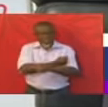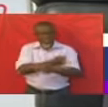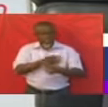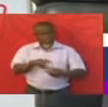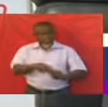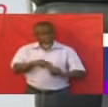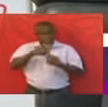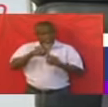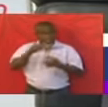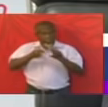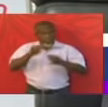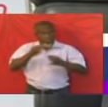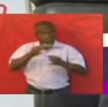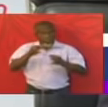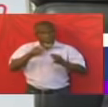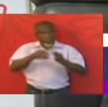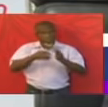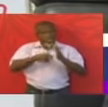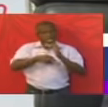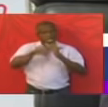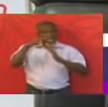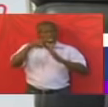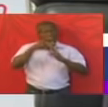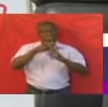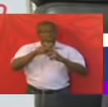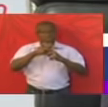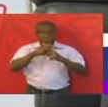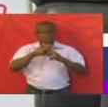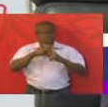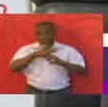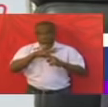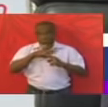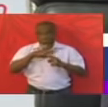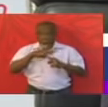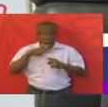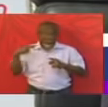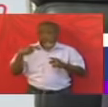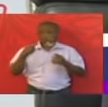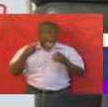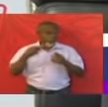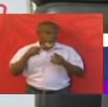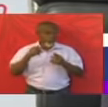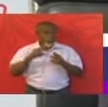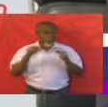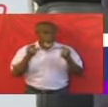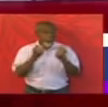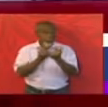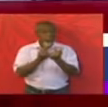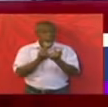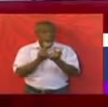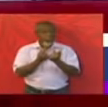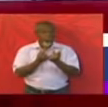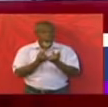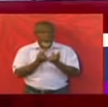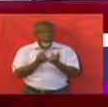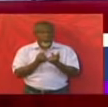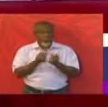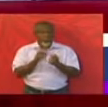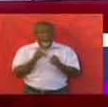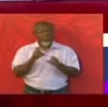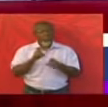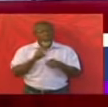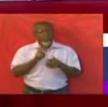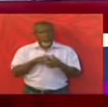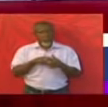well. And of course, after delivery, we have the Sinopharm vaccine as well. Okay, excellent. Next